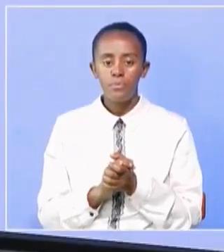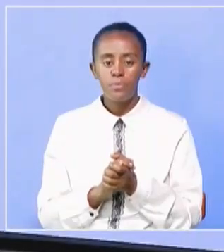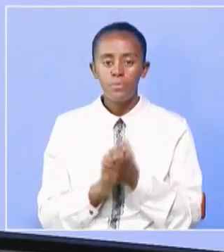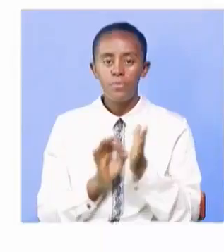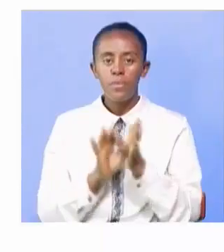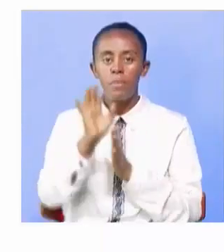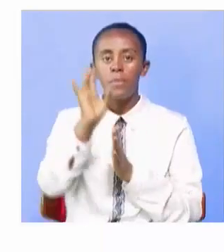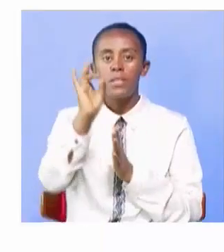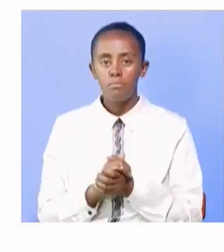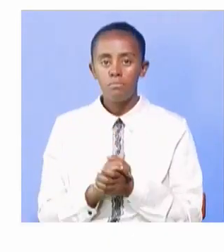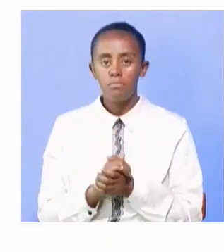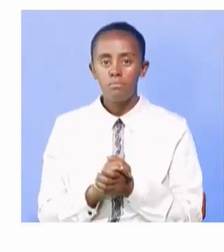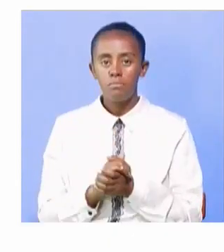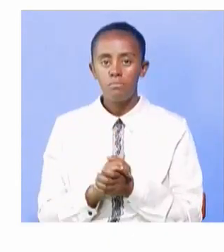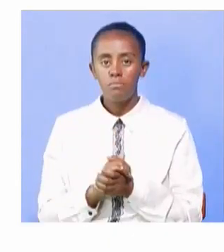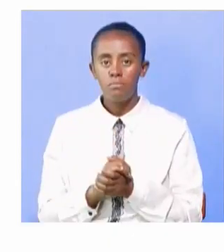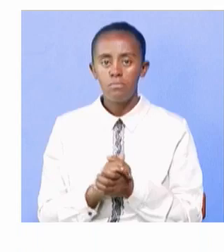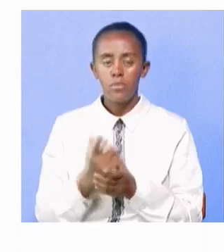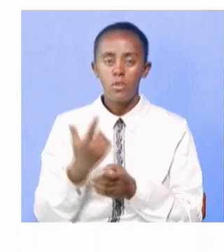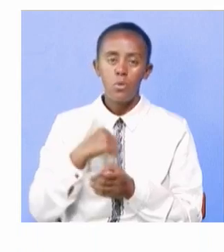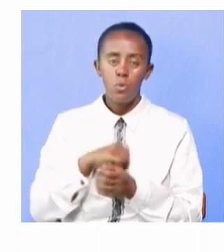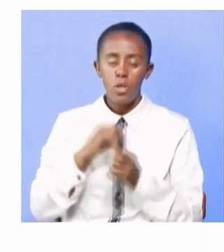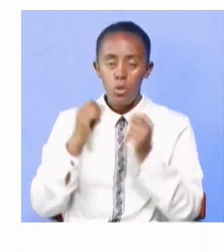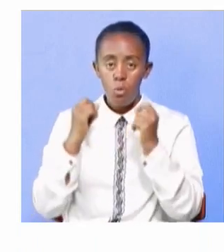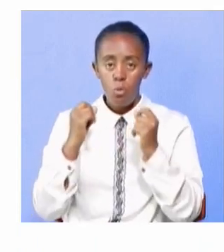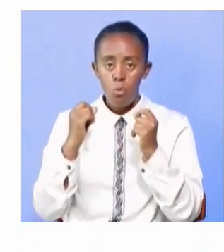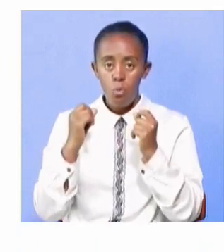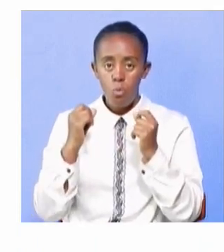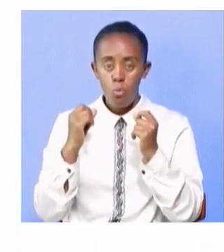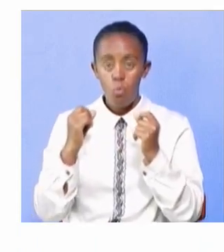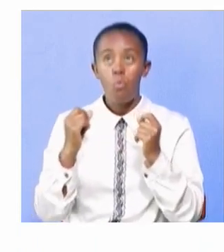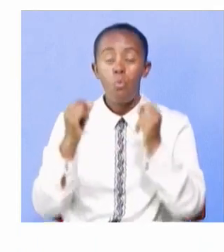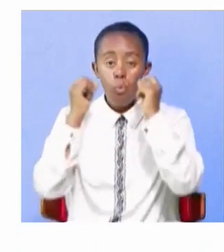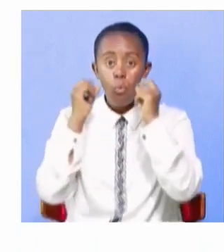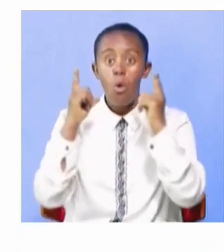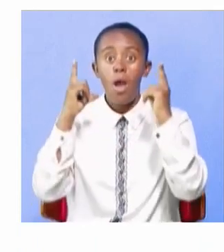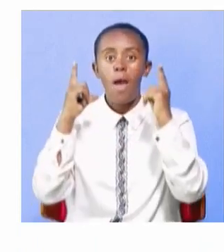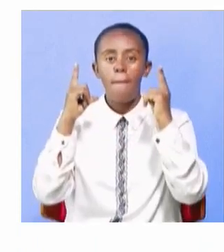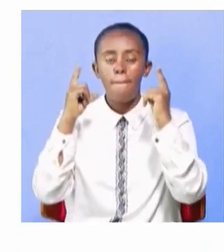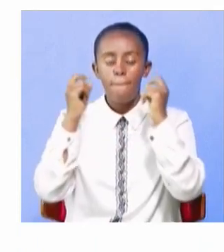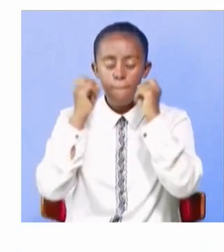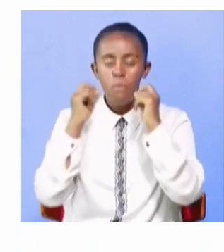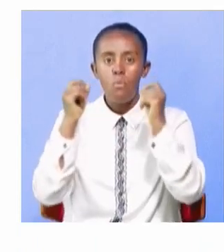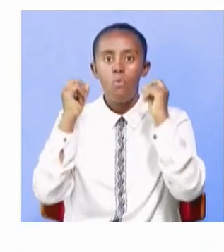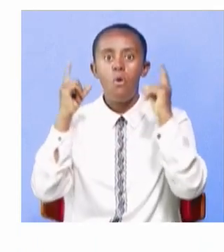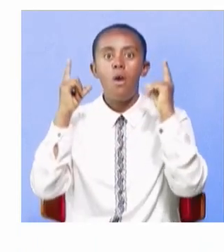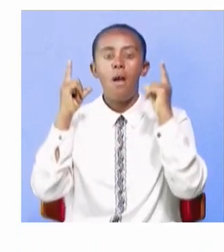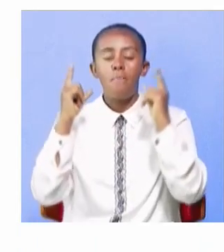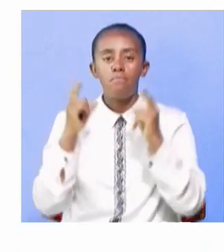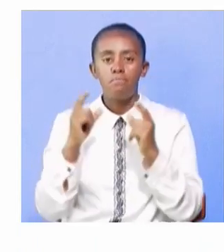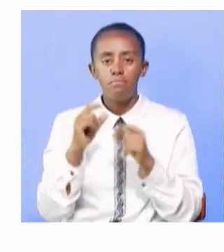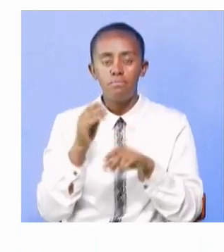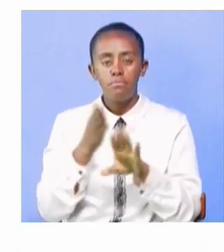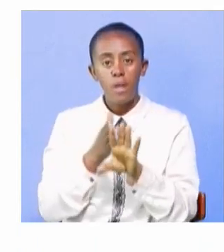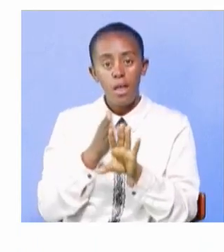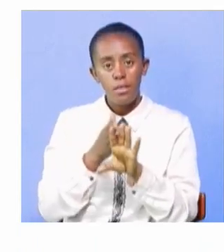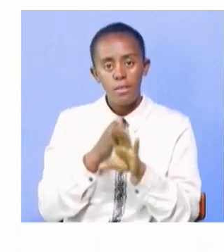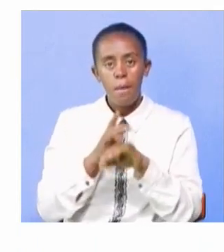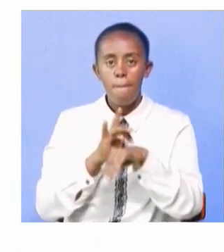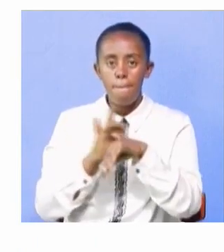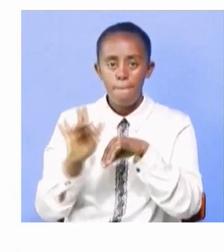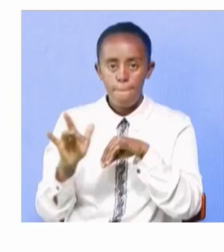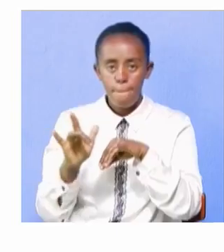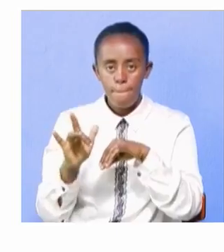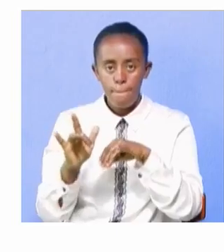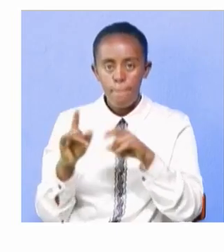Number 7, we woke up at blank space